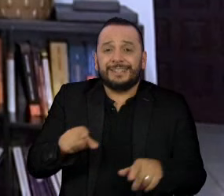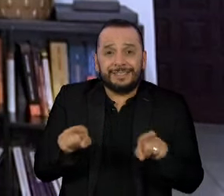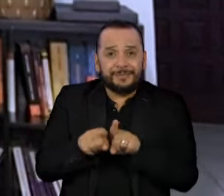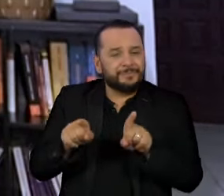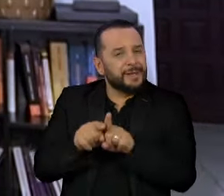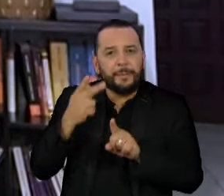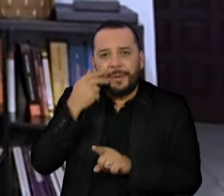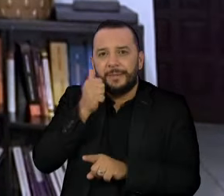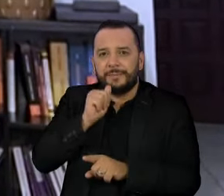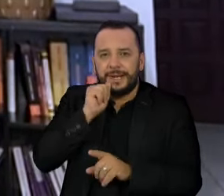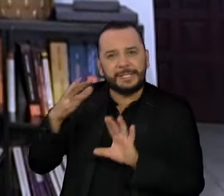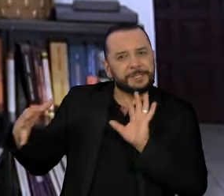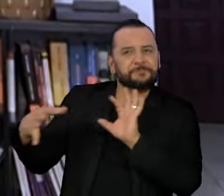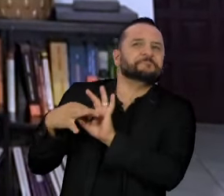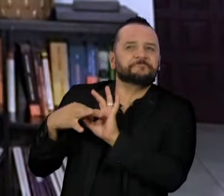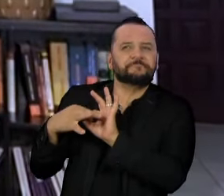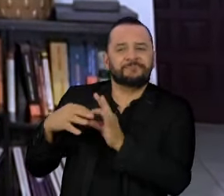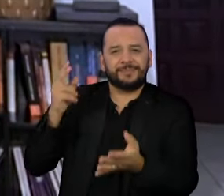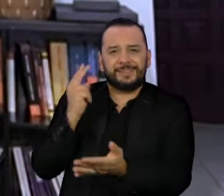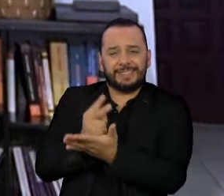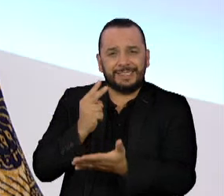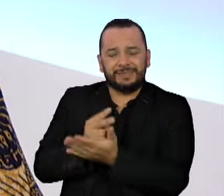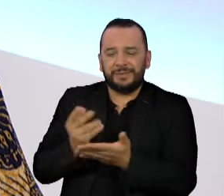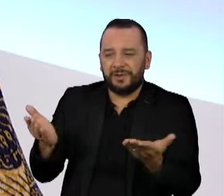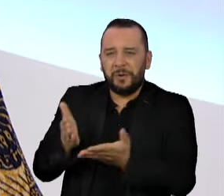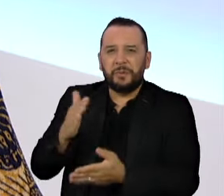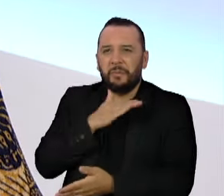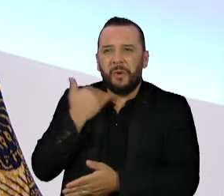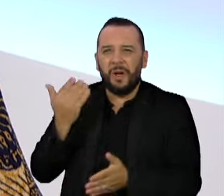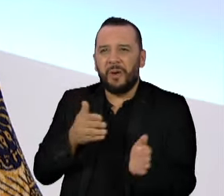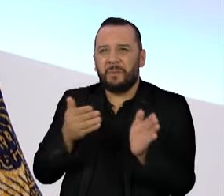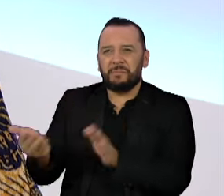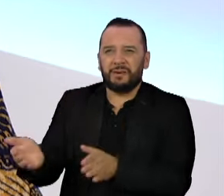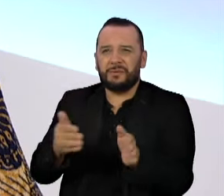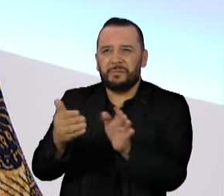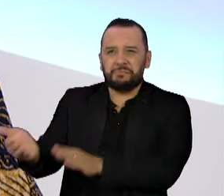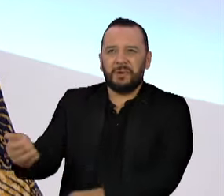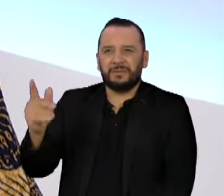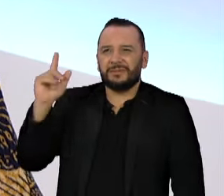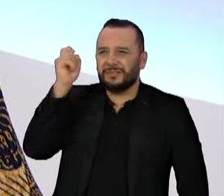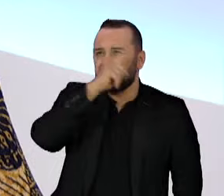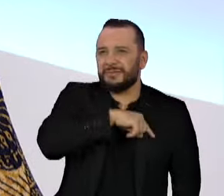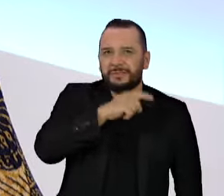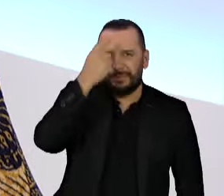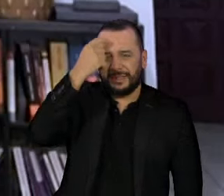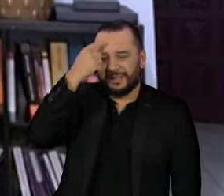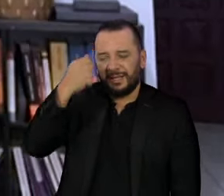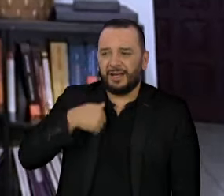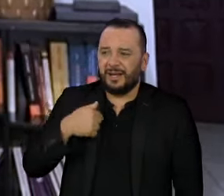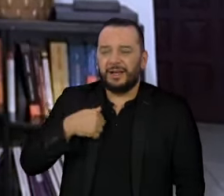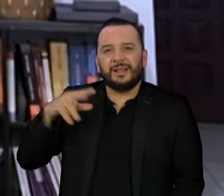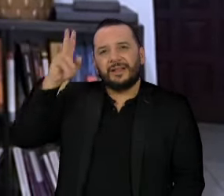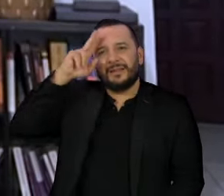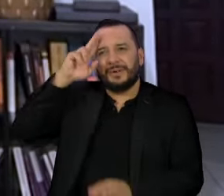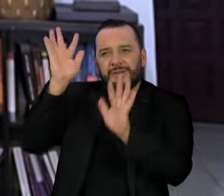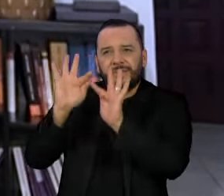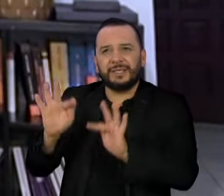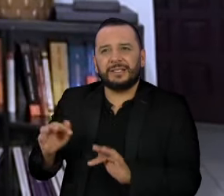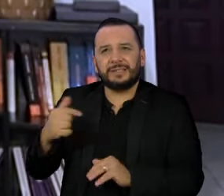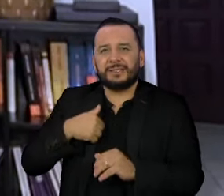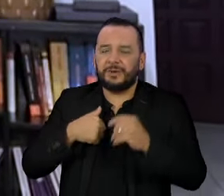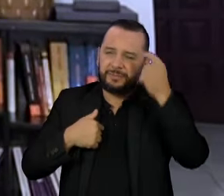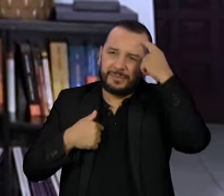parents and then losing them the way that i have sometimes it's difficult to focus just on the happy memories right now i just think of